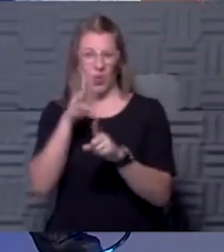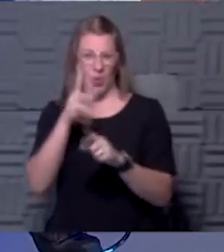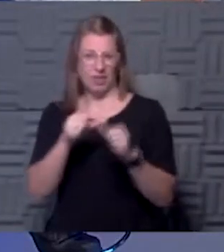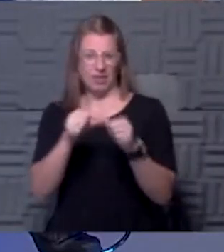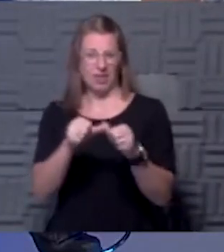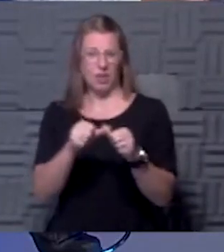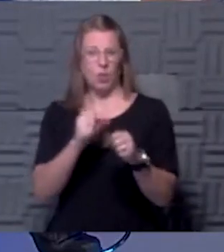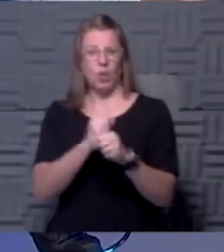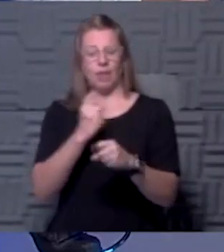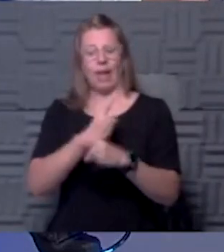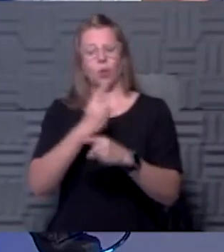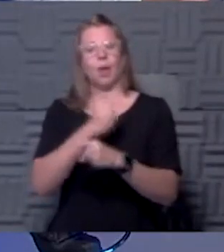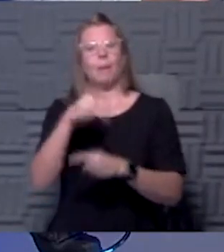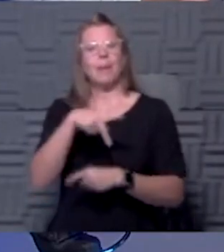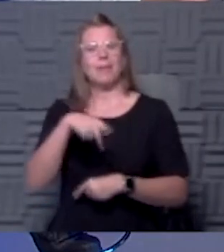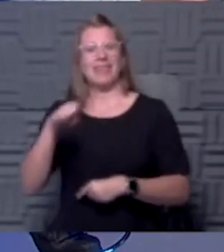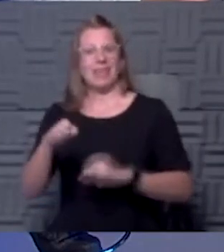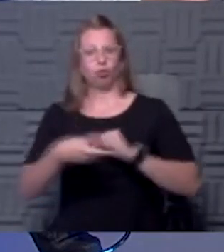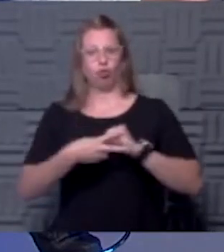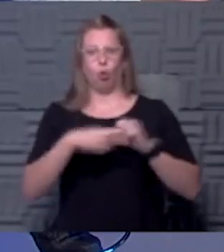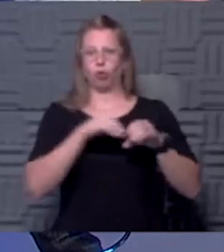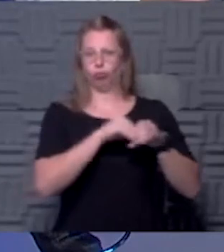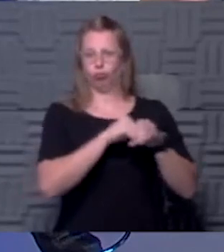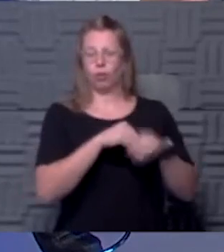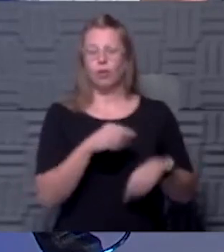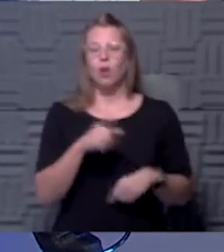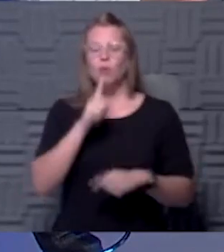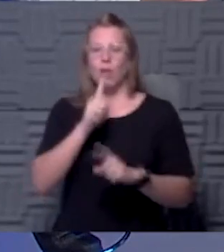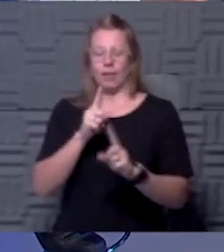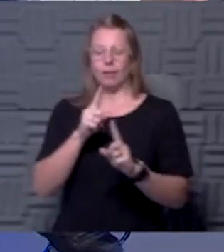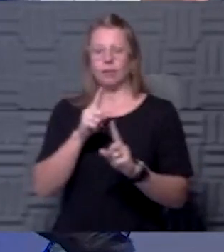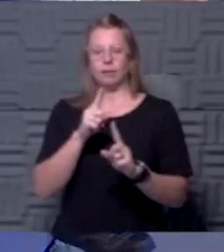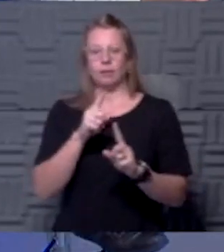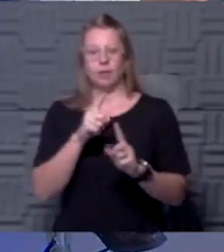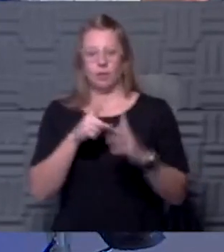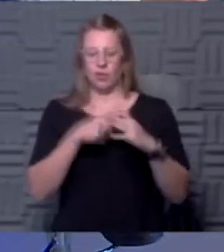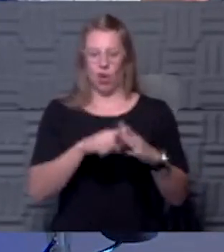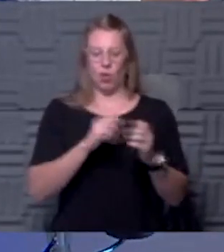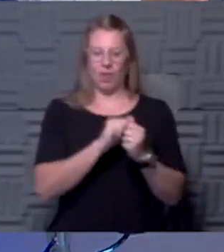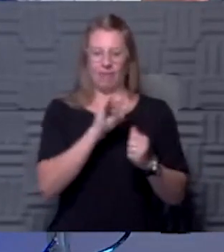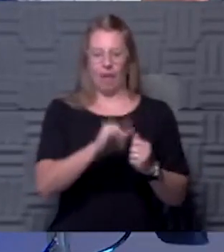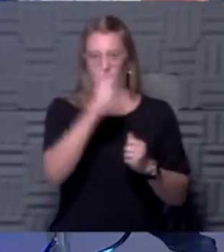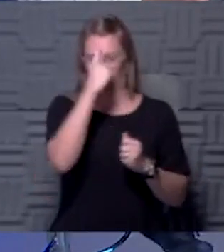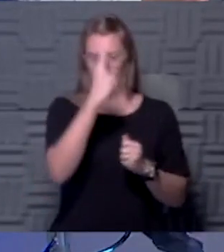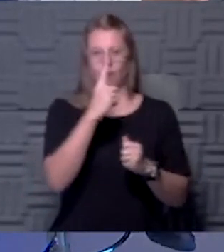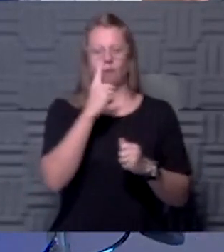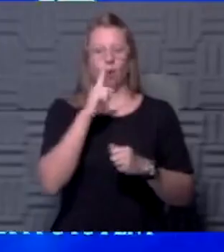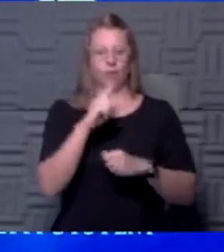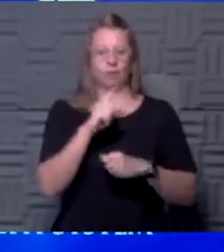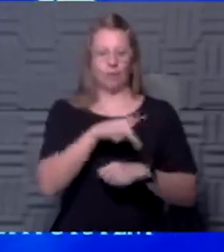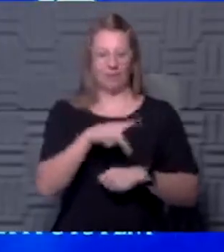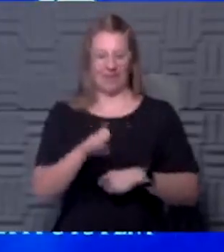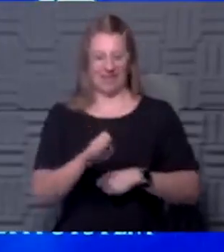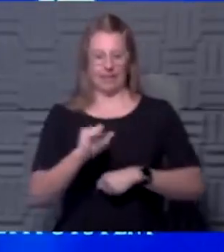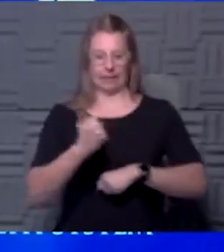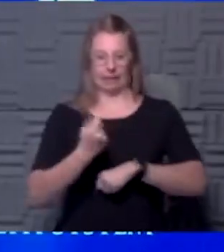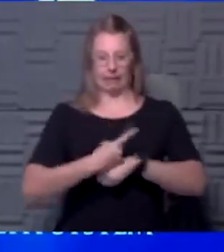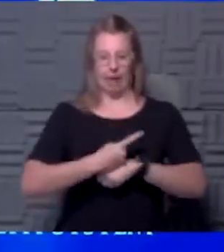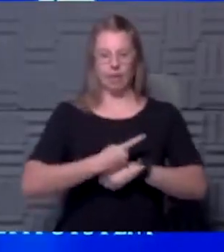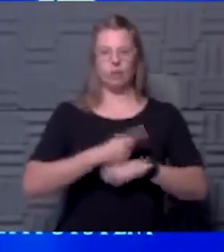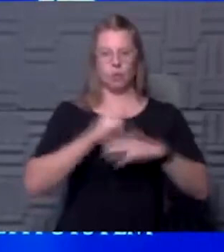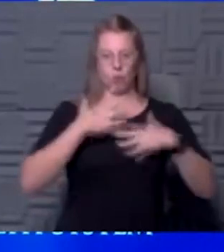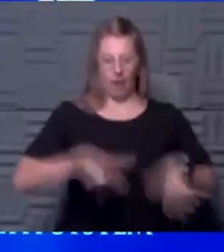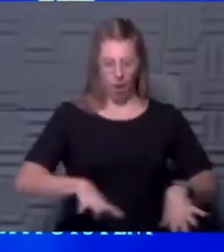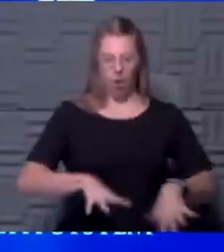have adequate PPE stores. Right. The way that the genesis of that is, theoretically, you're in PPE for the first 10 days. After that, you could come out, and